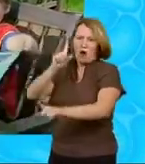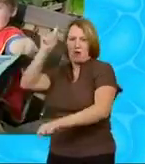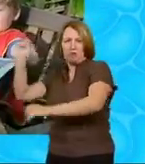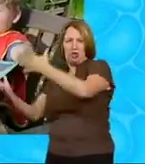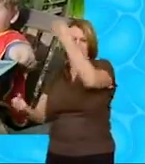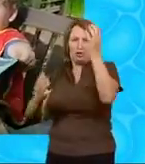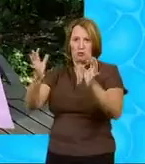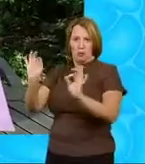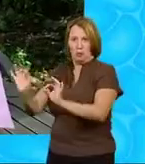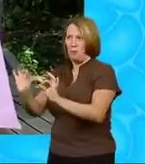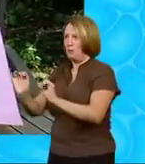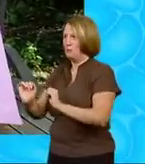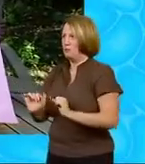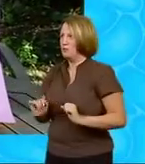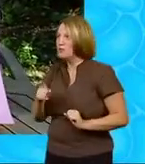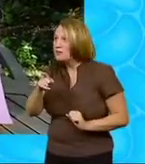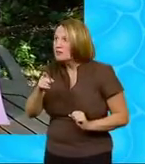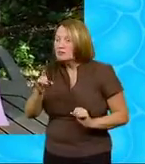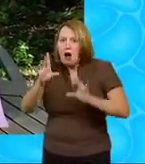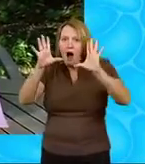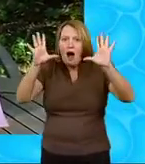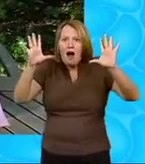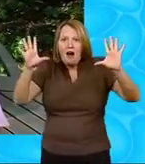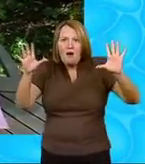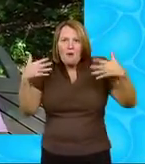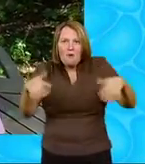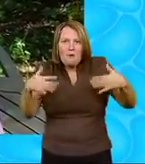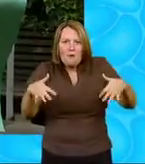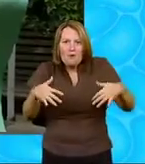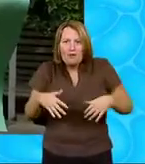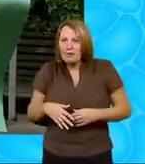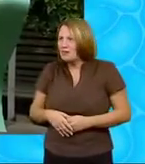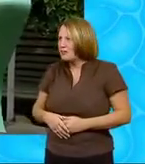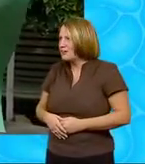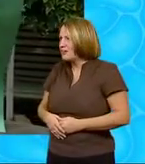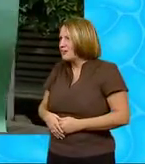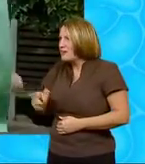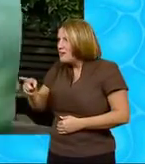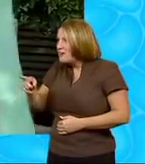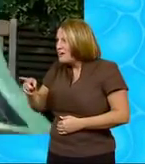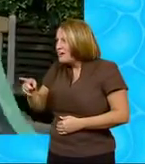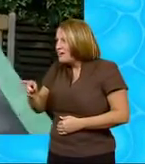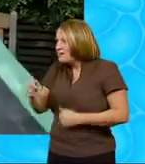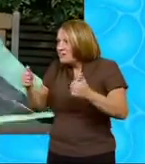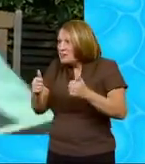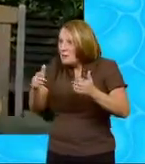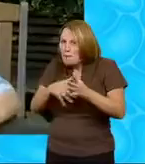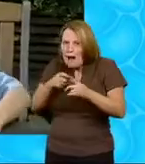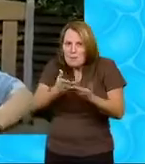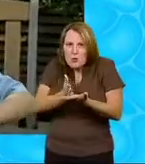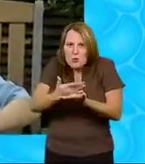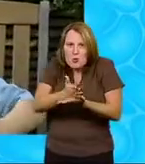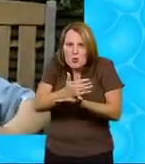Nice one. I'm a star. Oh, it's a star. Kit's finished his treasure